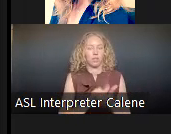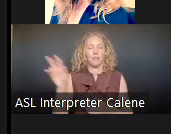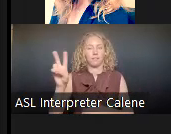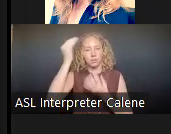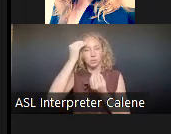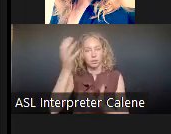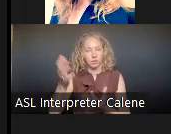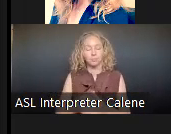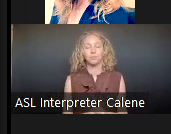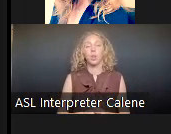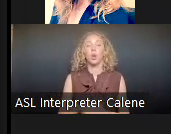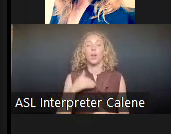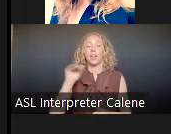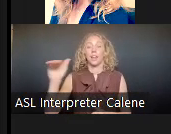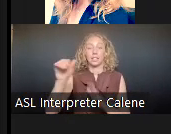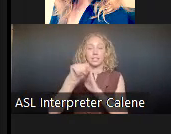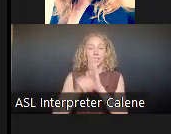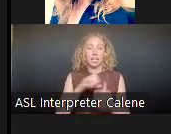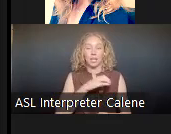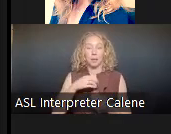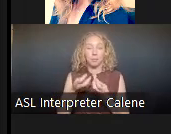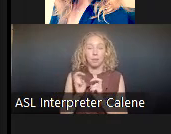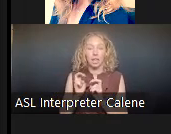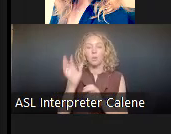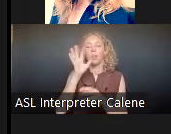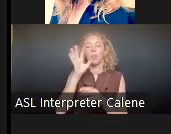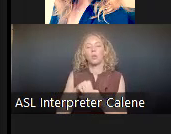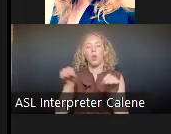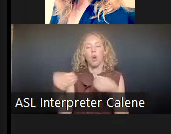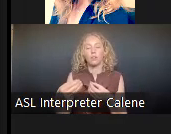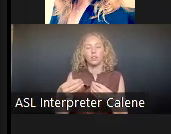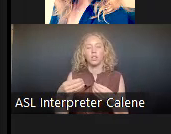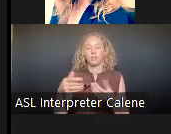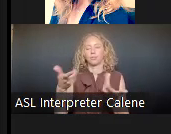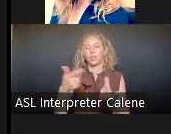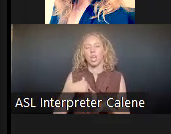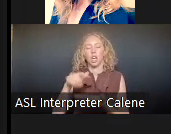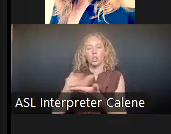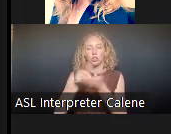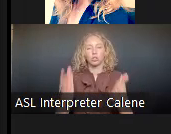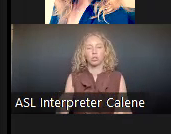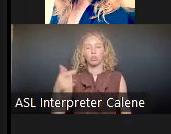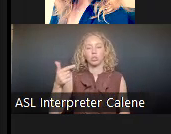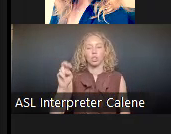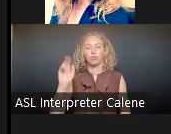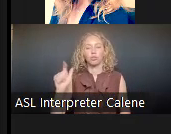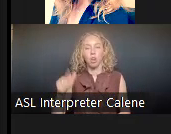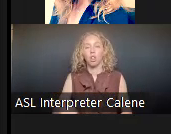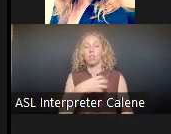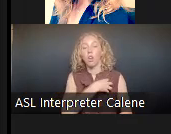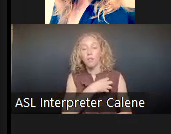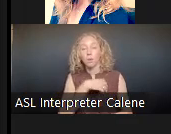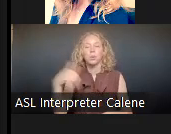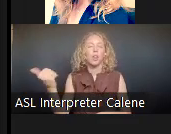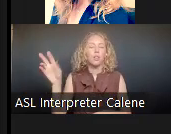state committee, and specifically that includes the Office of the Attorney General, the governor's office, law enforcement personnel, other victim